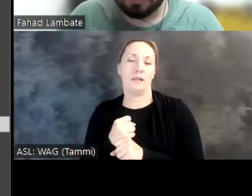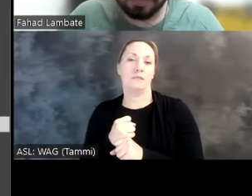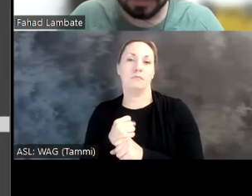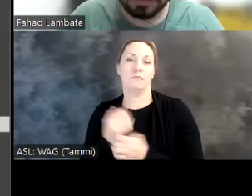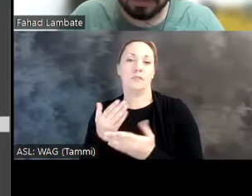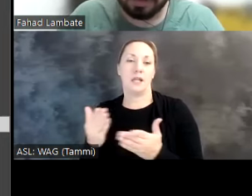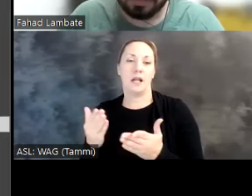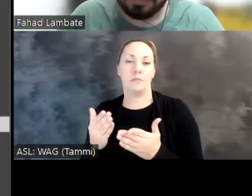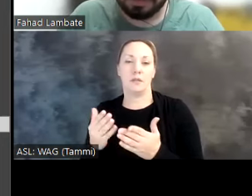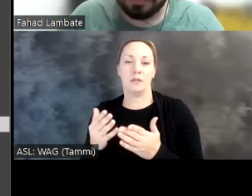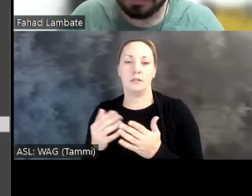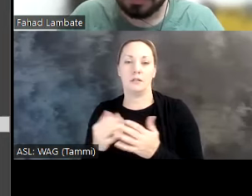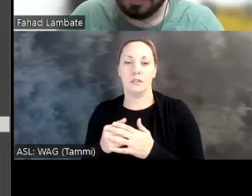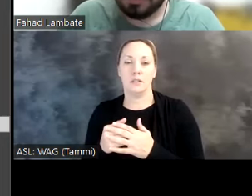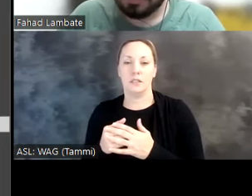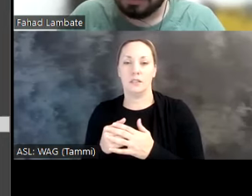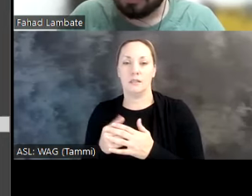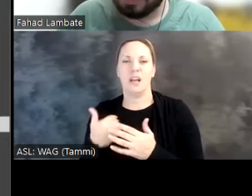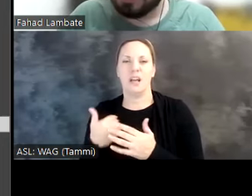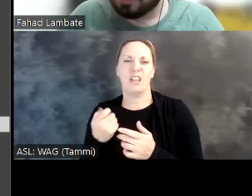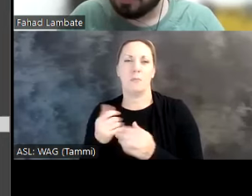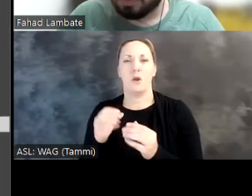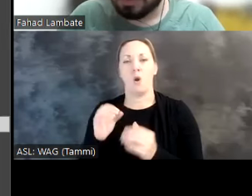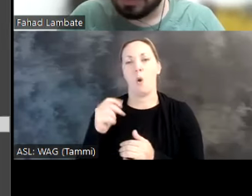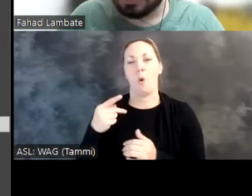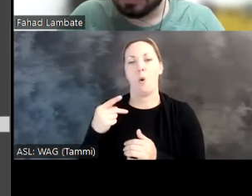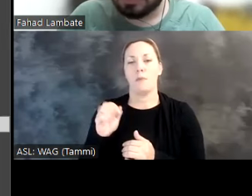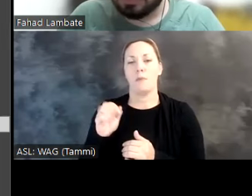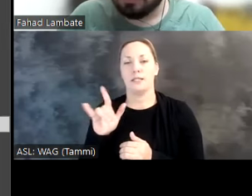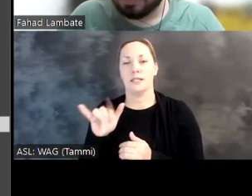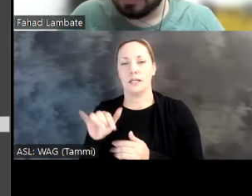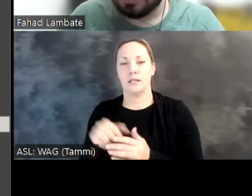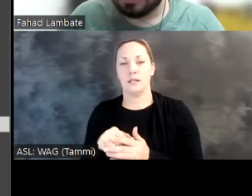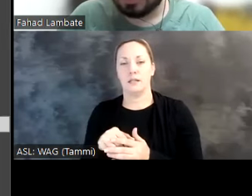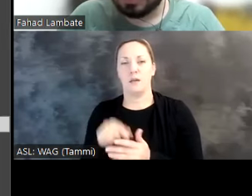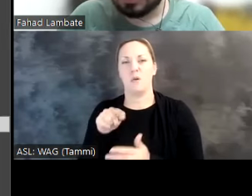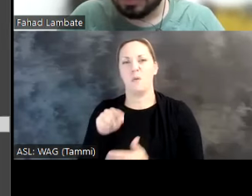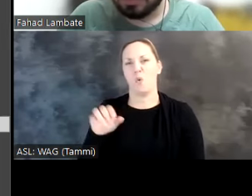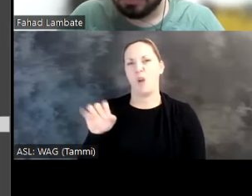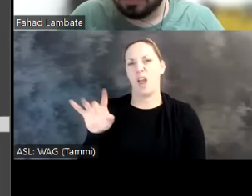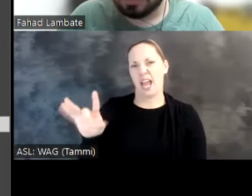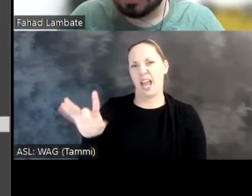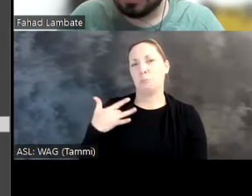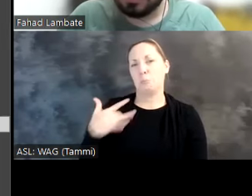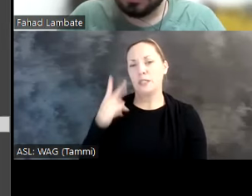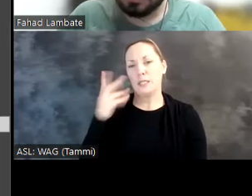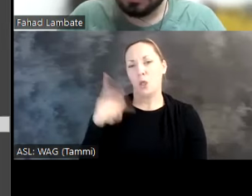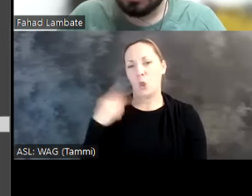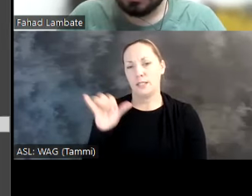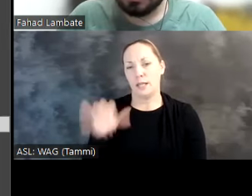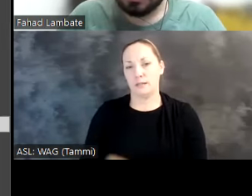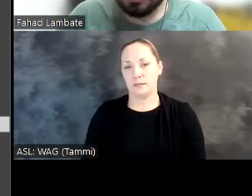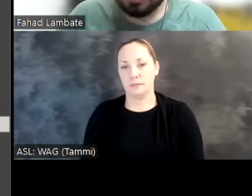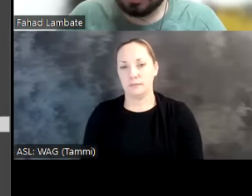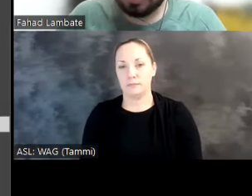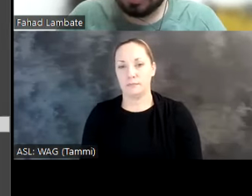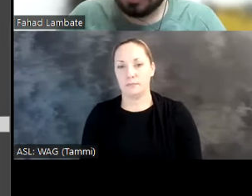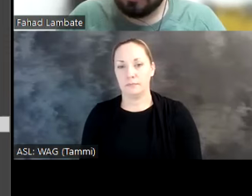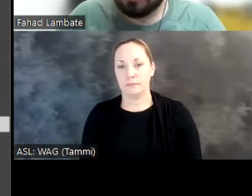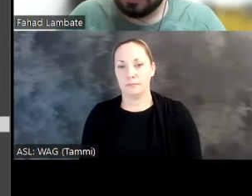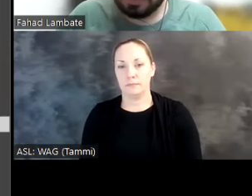provide opacity to your element. I have kept it to 0.8 currently over here. So let's see how it looks.